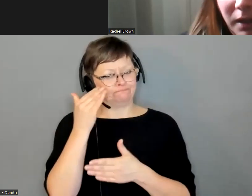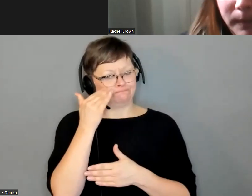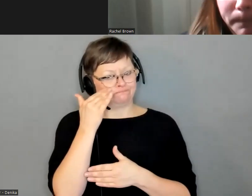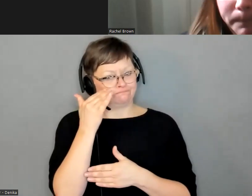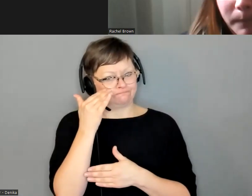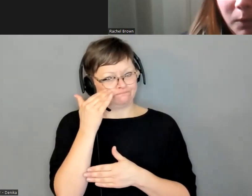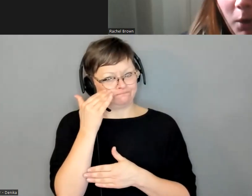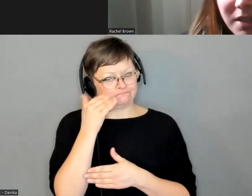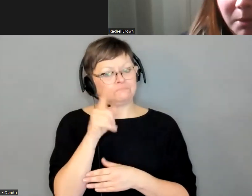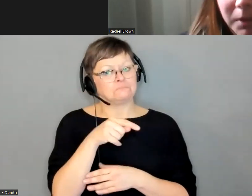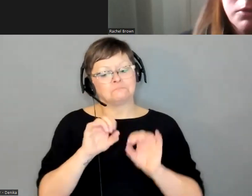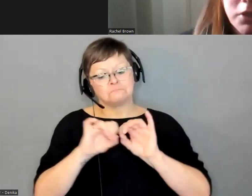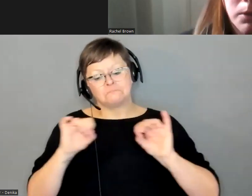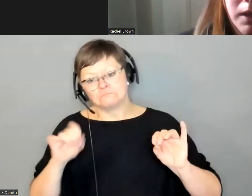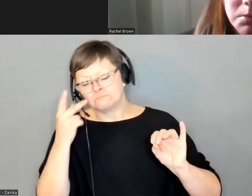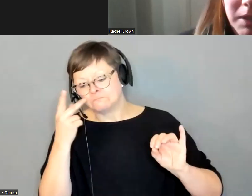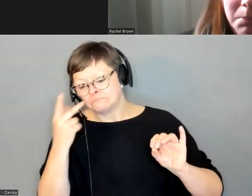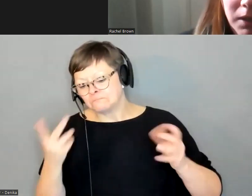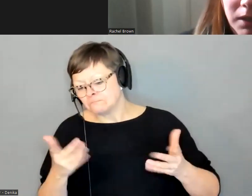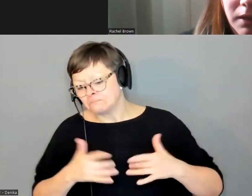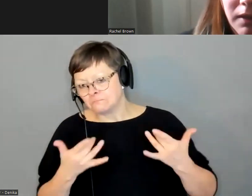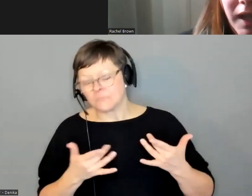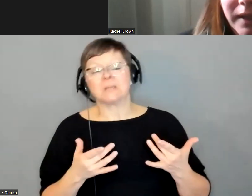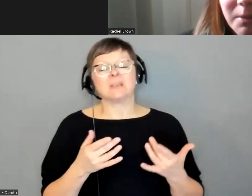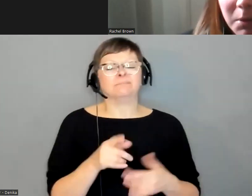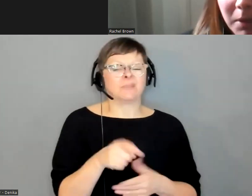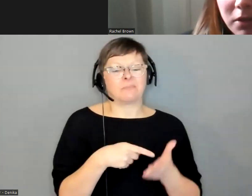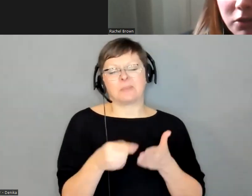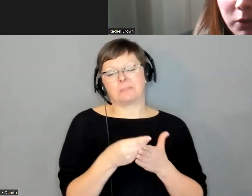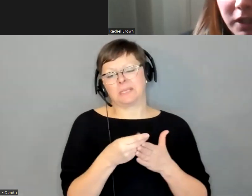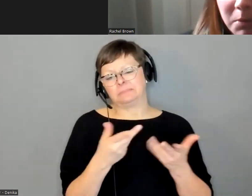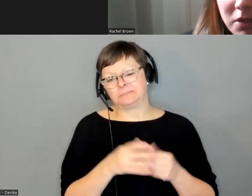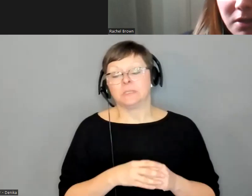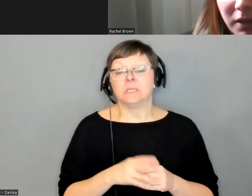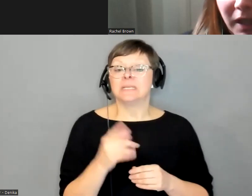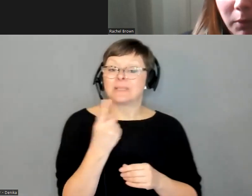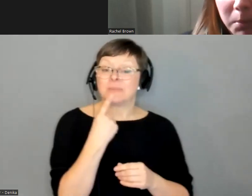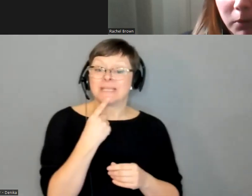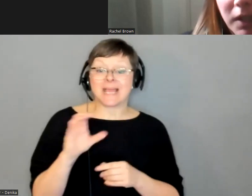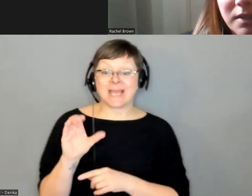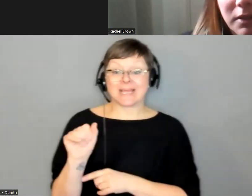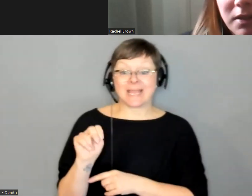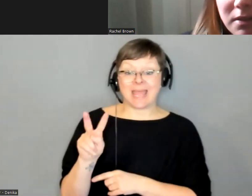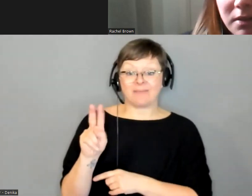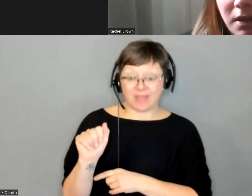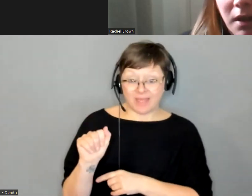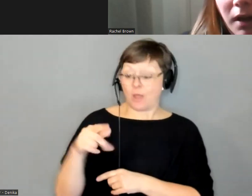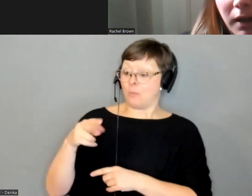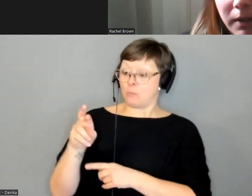and watch that, but you do have to pay money. Yeah. And someone mentioned there's great images on Canva Pro. Yes, there